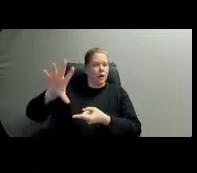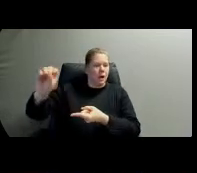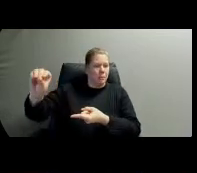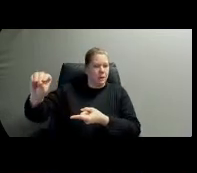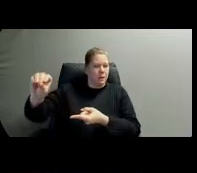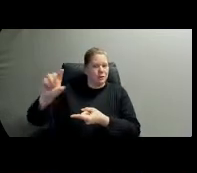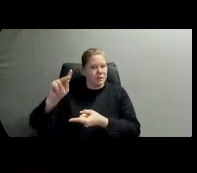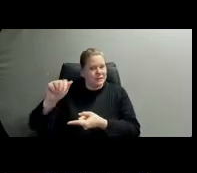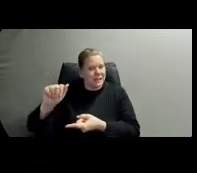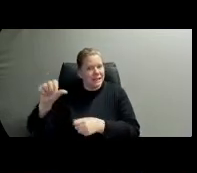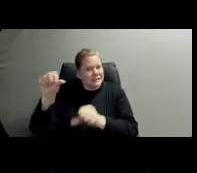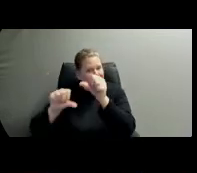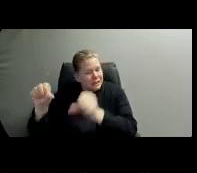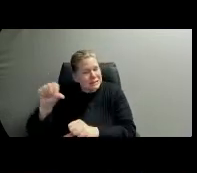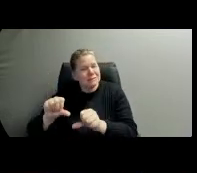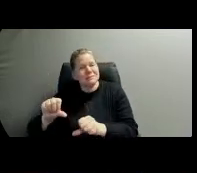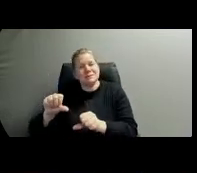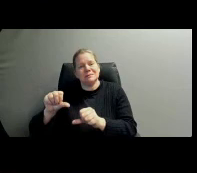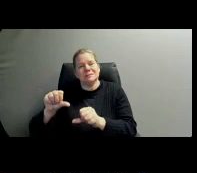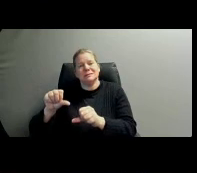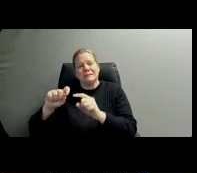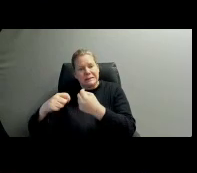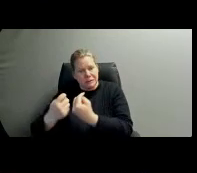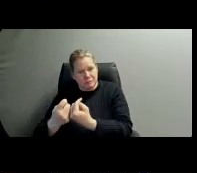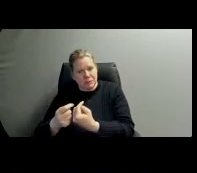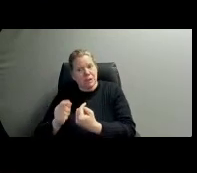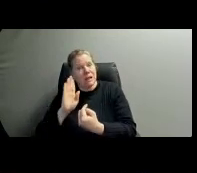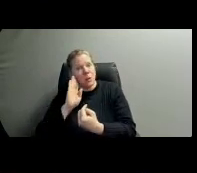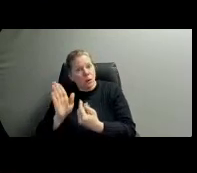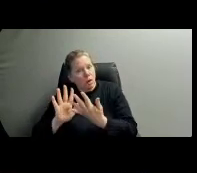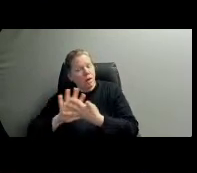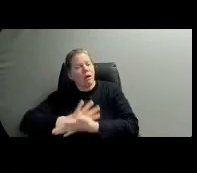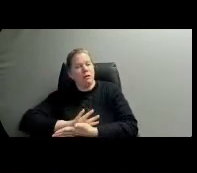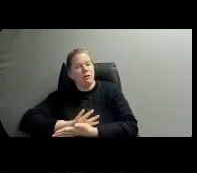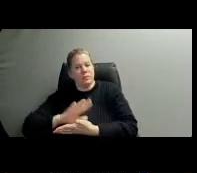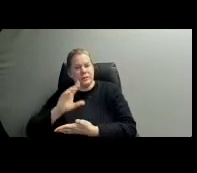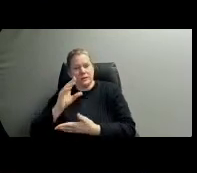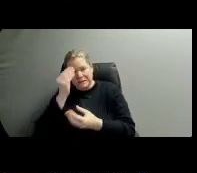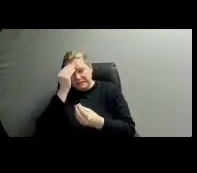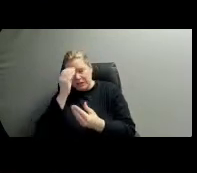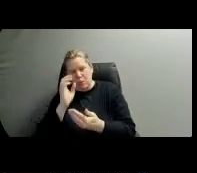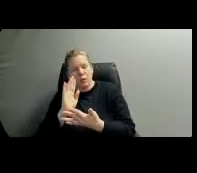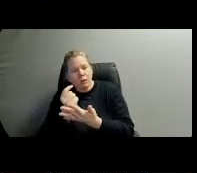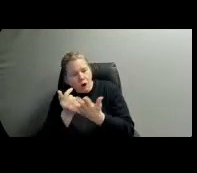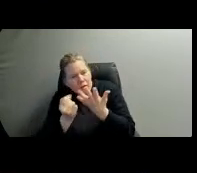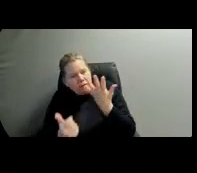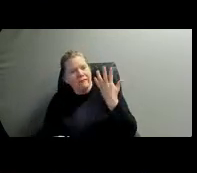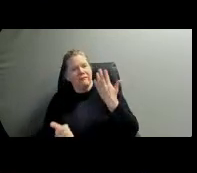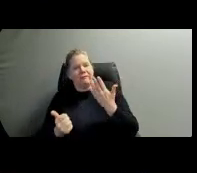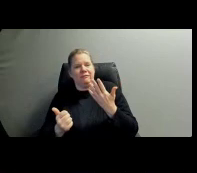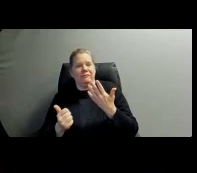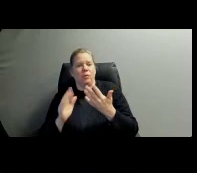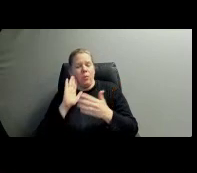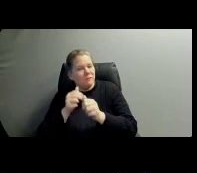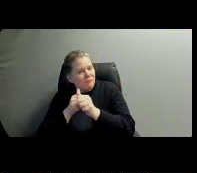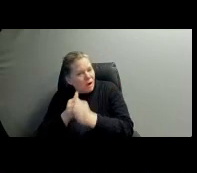or the data science team in that company, that they will anonymize the data or they are going to follow that particular privacy policies.